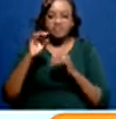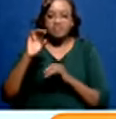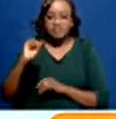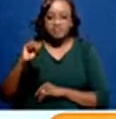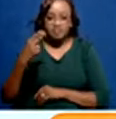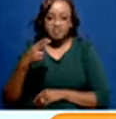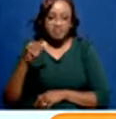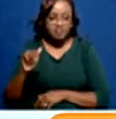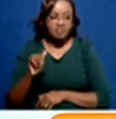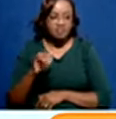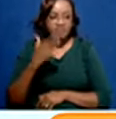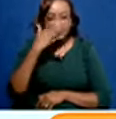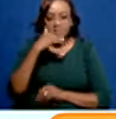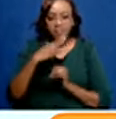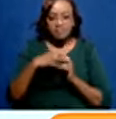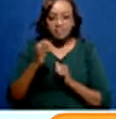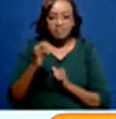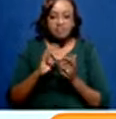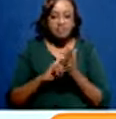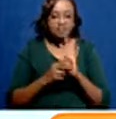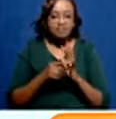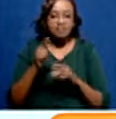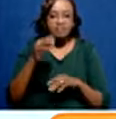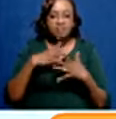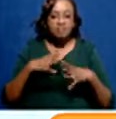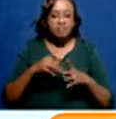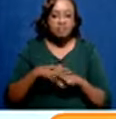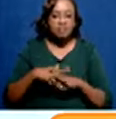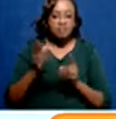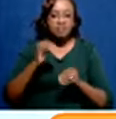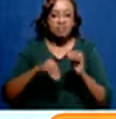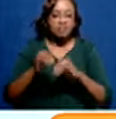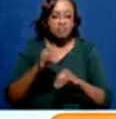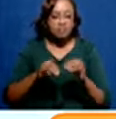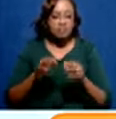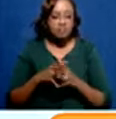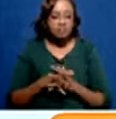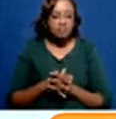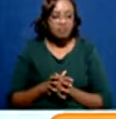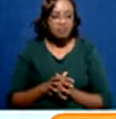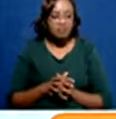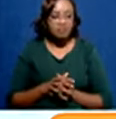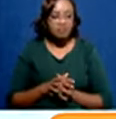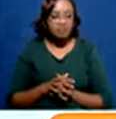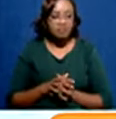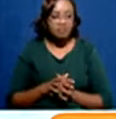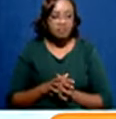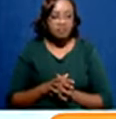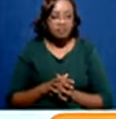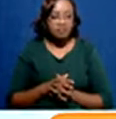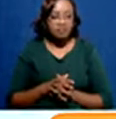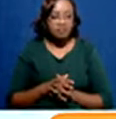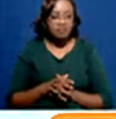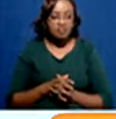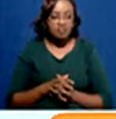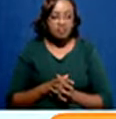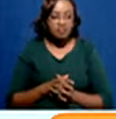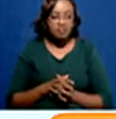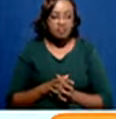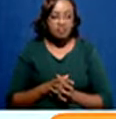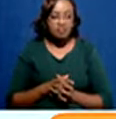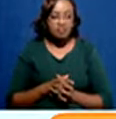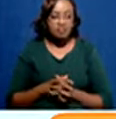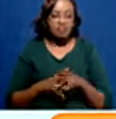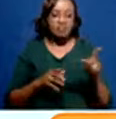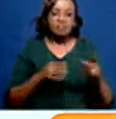Authority. So it's 90 days. And how soon should contributions begin? Contributions can begin immediately. And the good thing is even NHIF contributions that